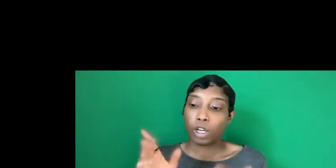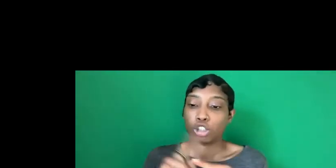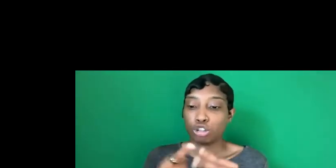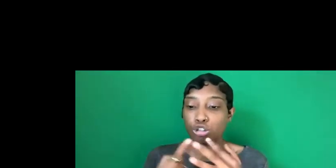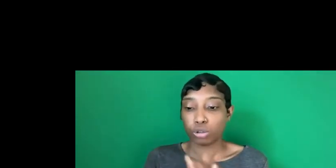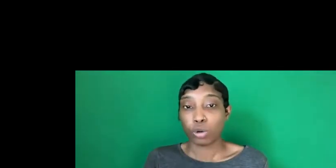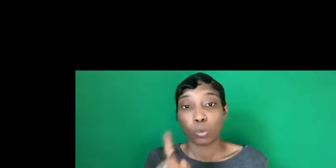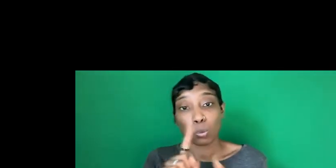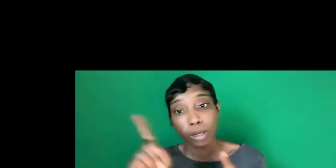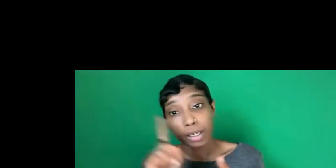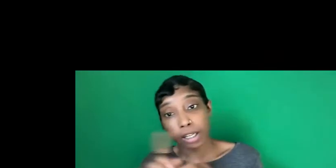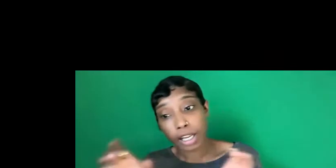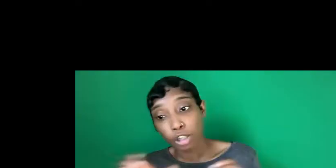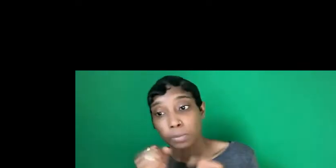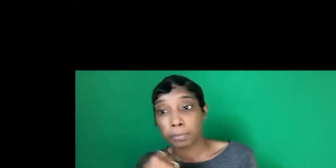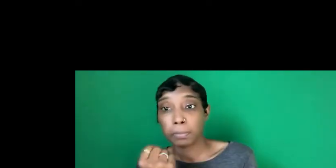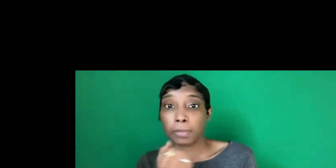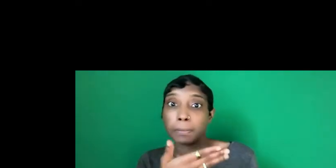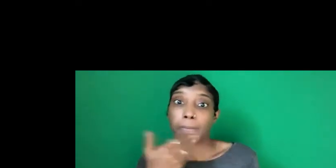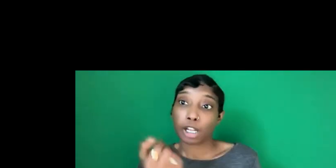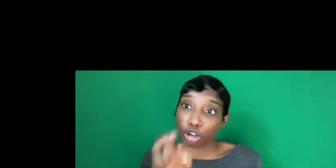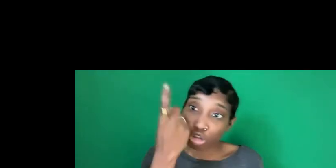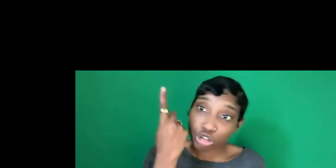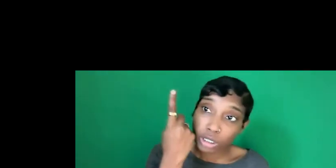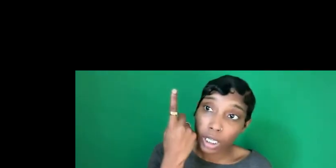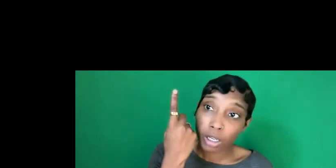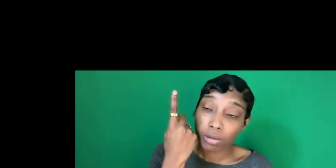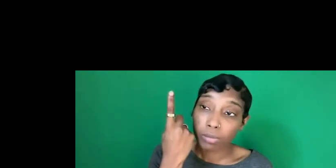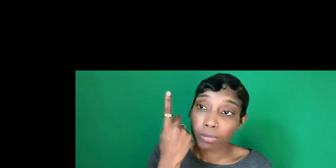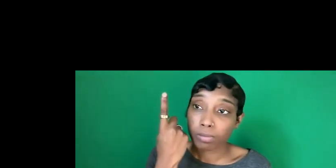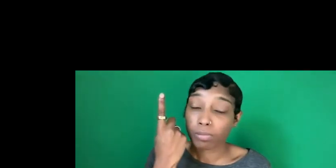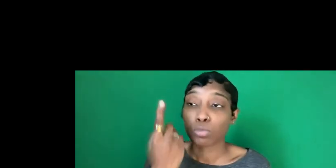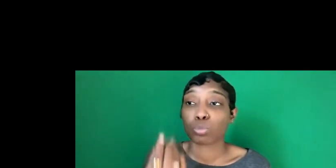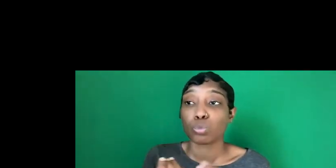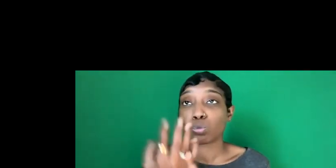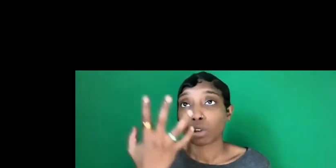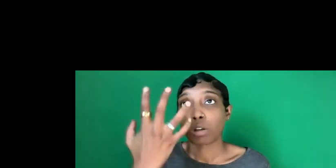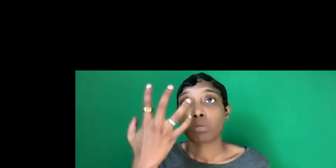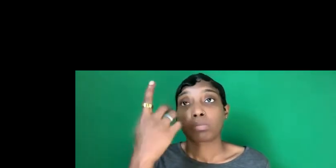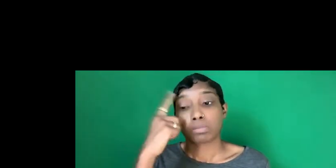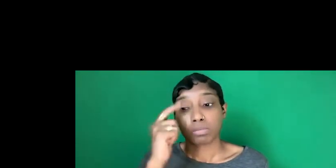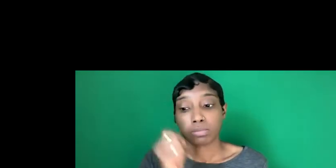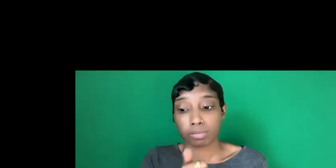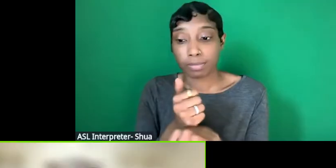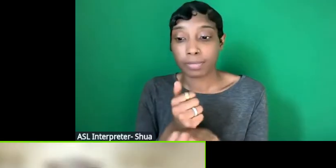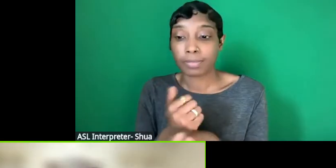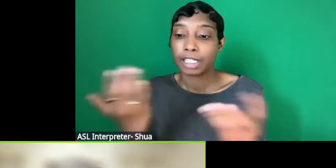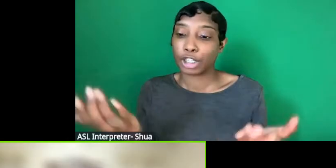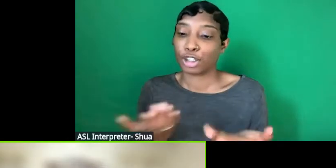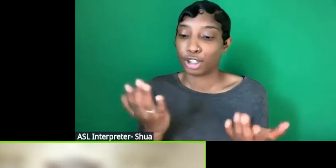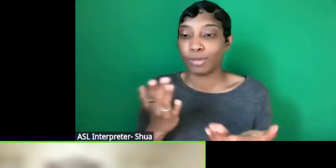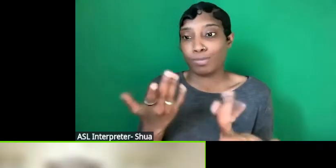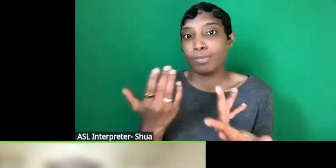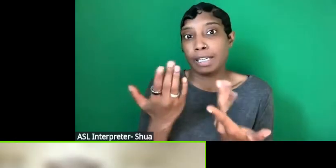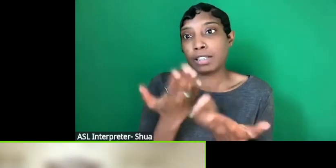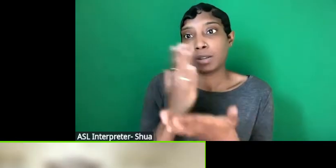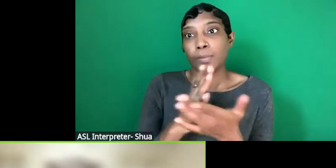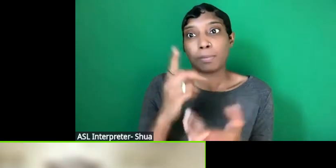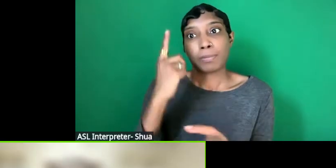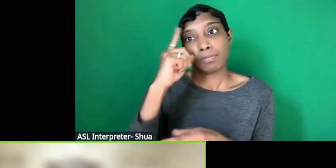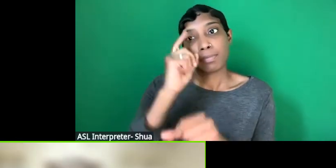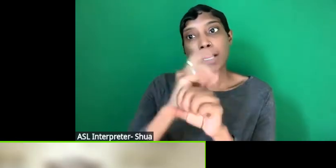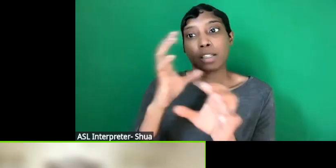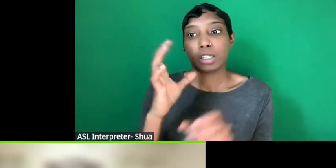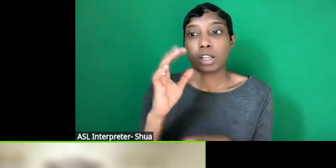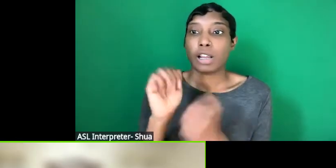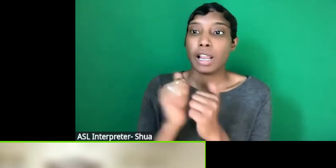weekly action that allows you to better understand the growth mindset movement. Here are some ideas for how to do that. Support